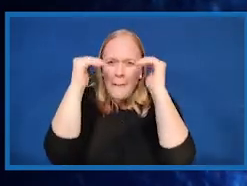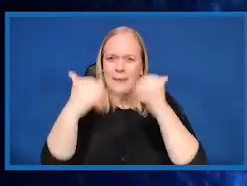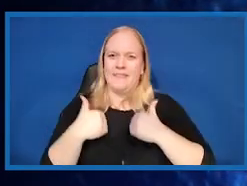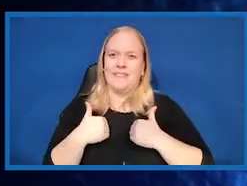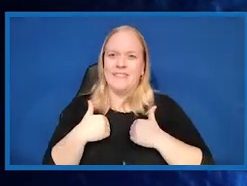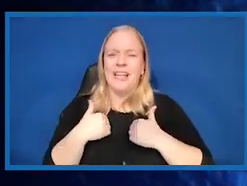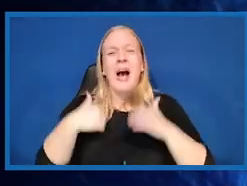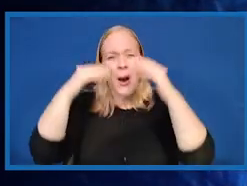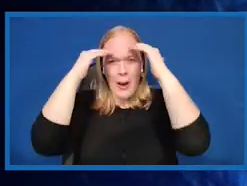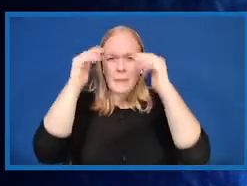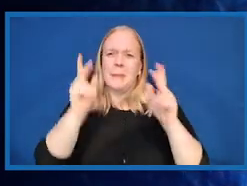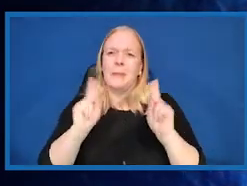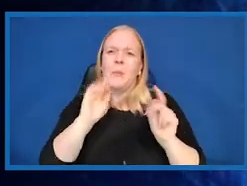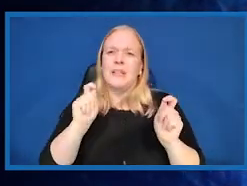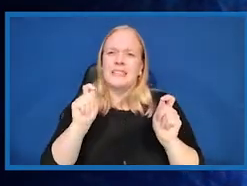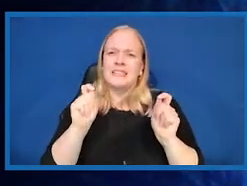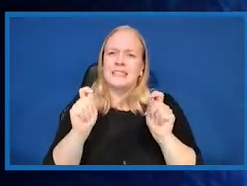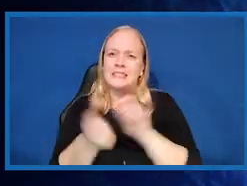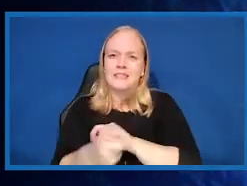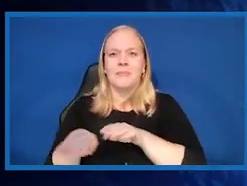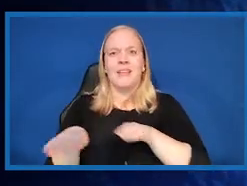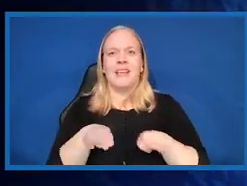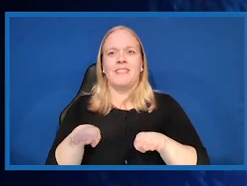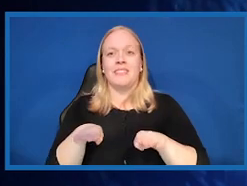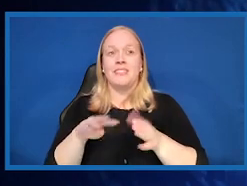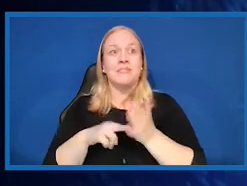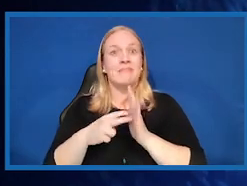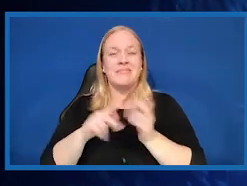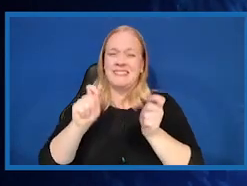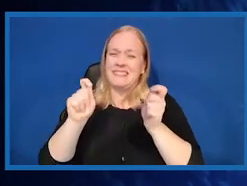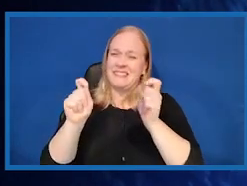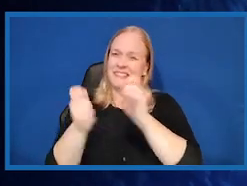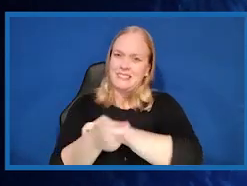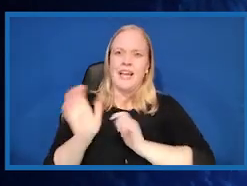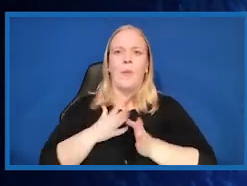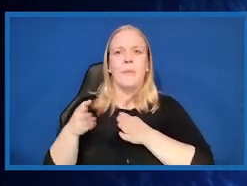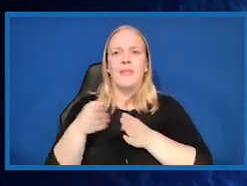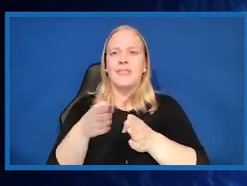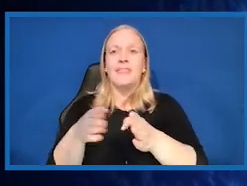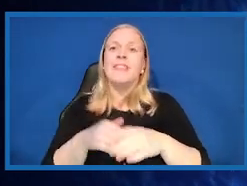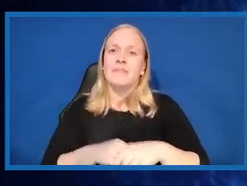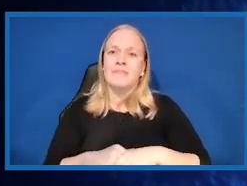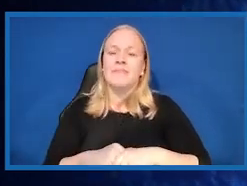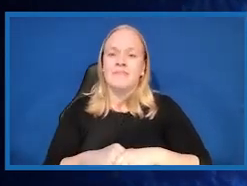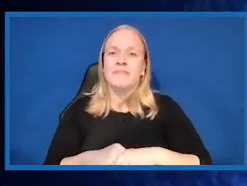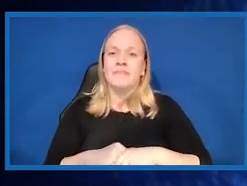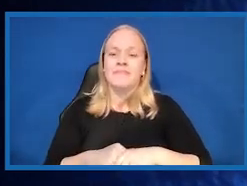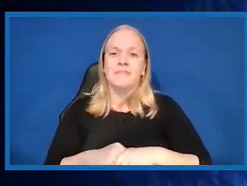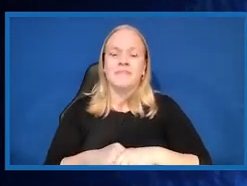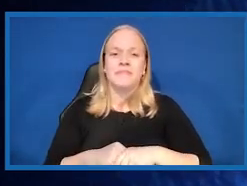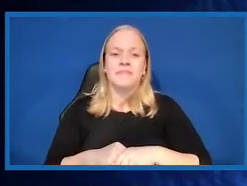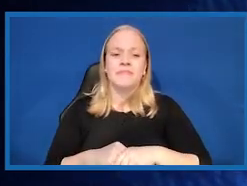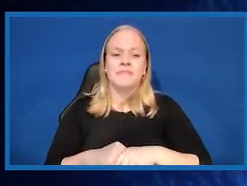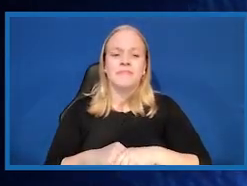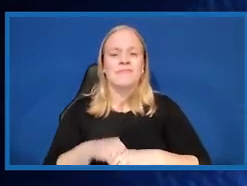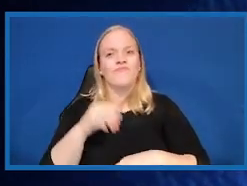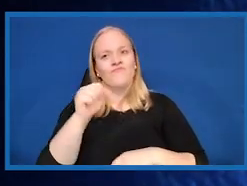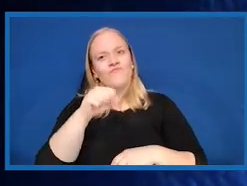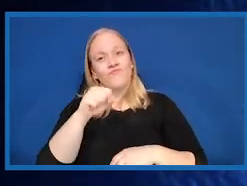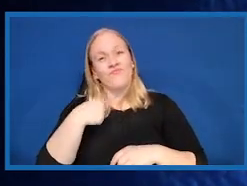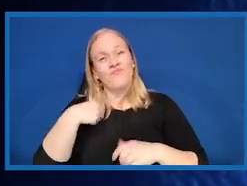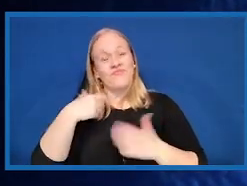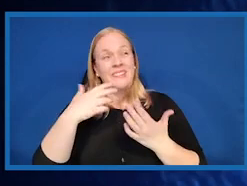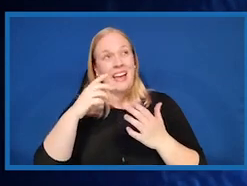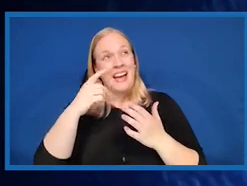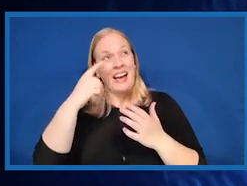hopefully change the path that we're currently taking in regards to the climate change. I think we all